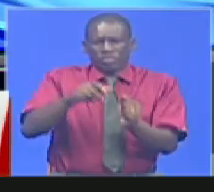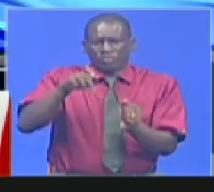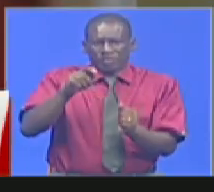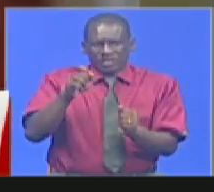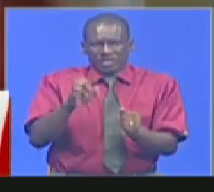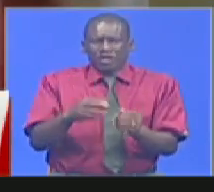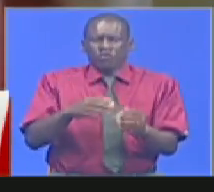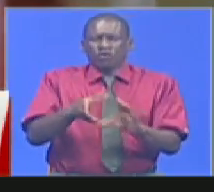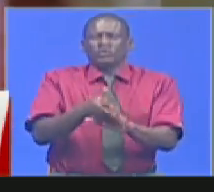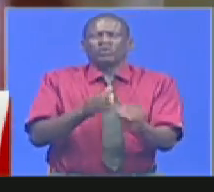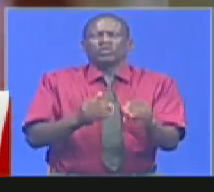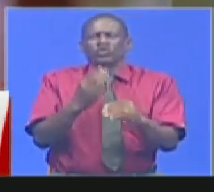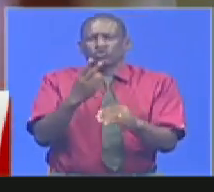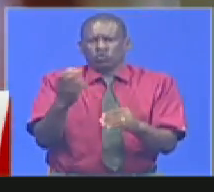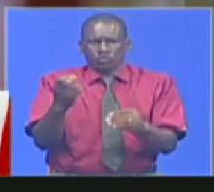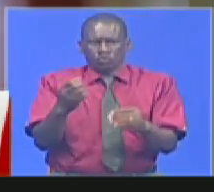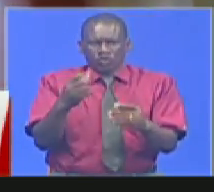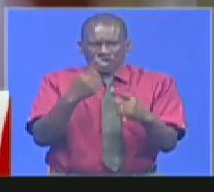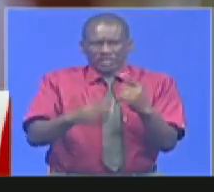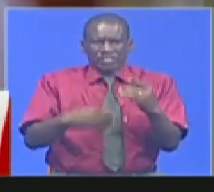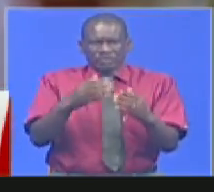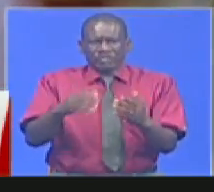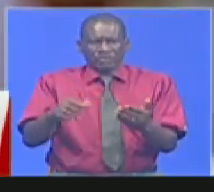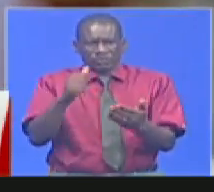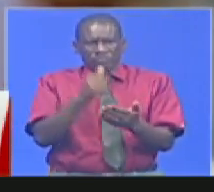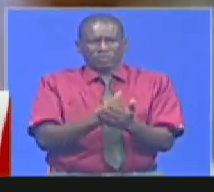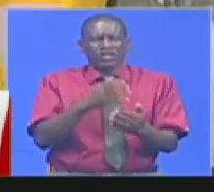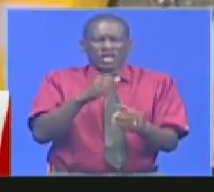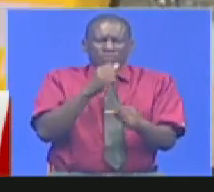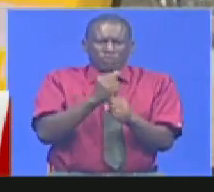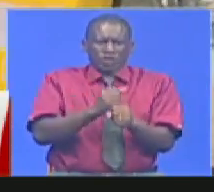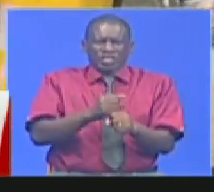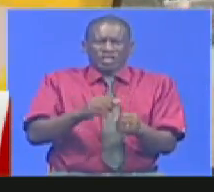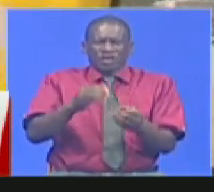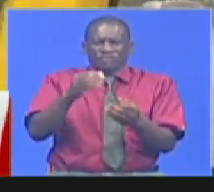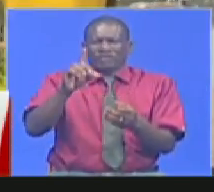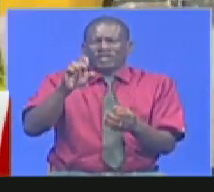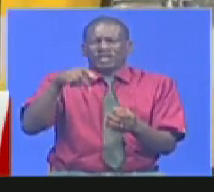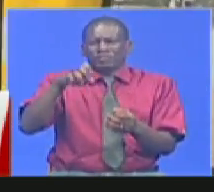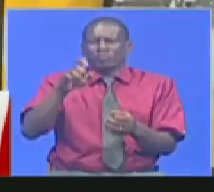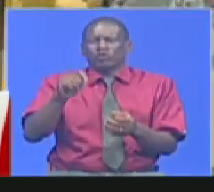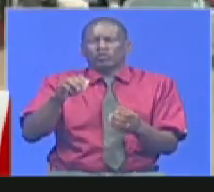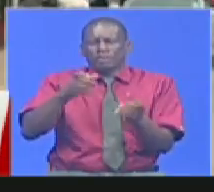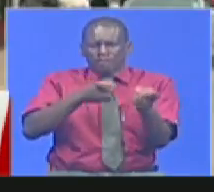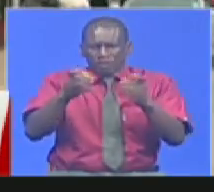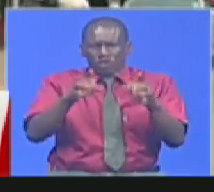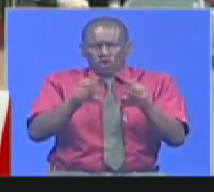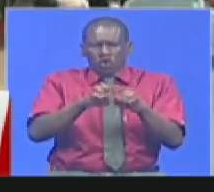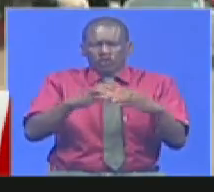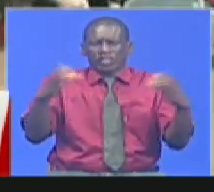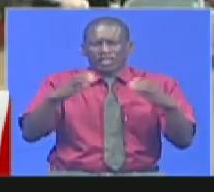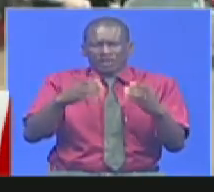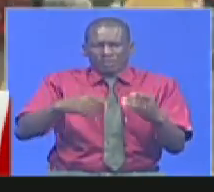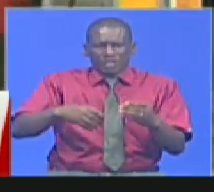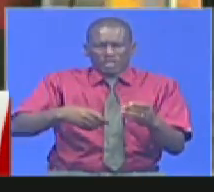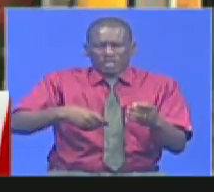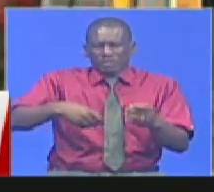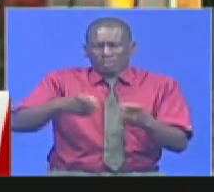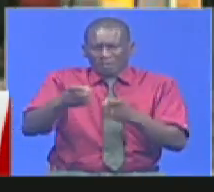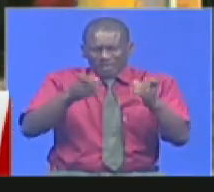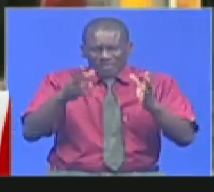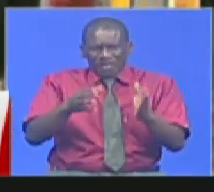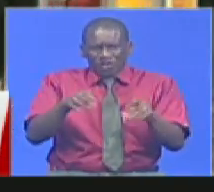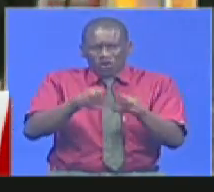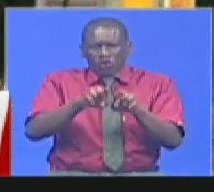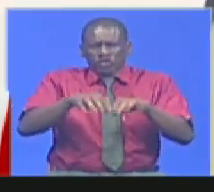appointed. Murungi has previously served the company as depot manager in Nairobi and Mombasa. He also served as the company's supply and distribution manager, as well